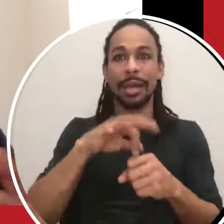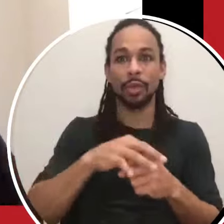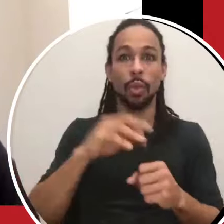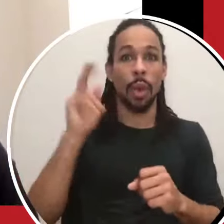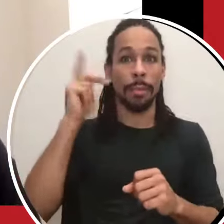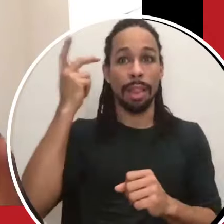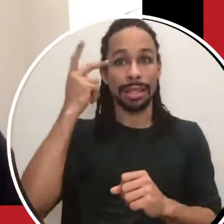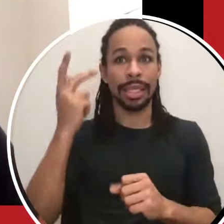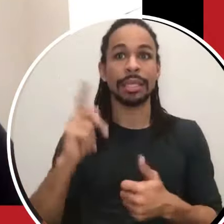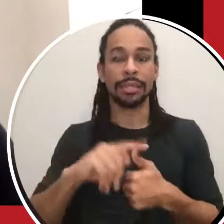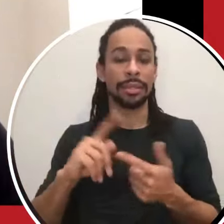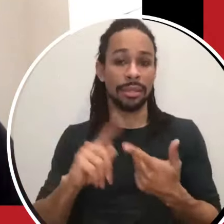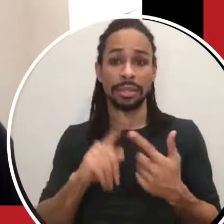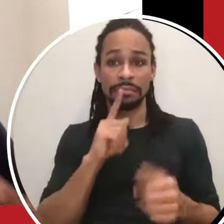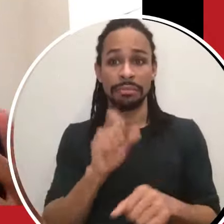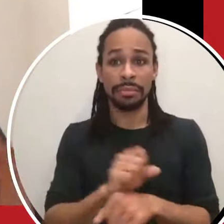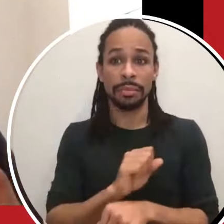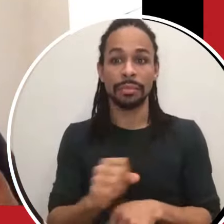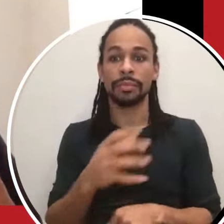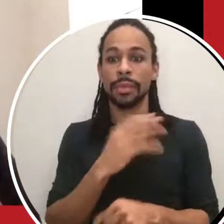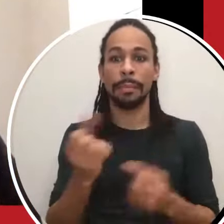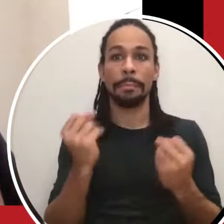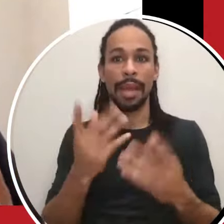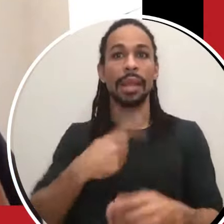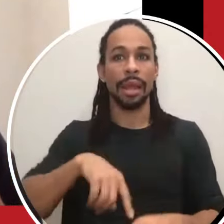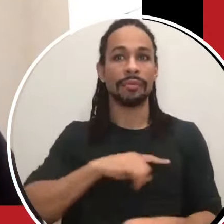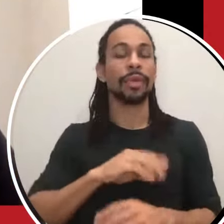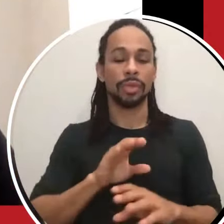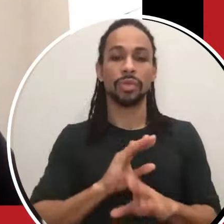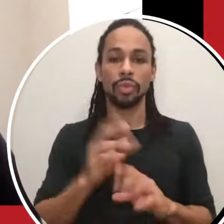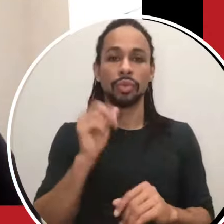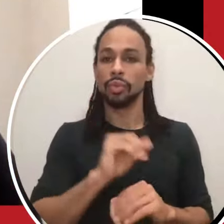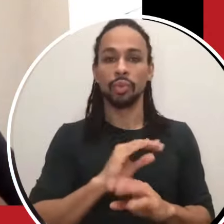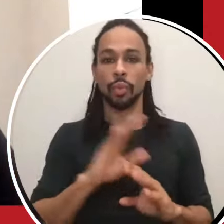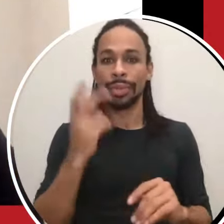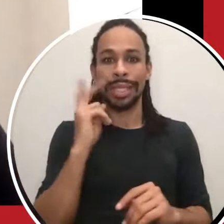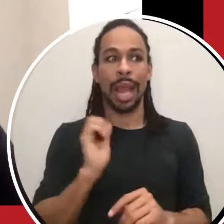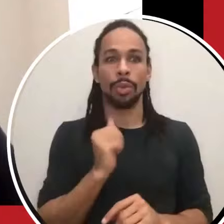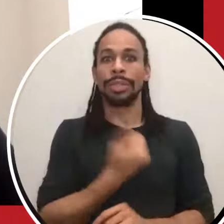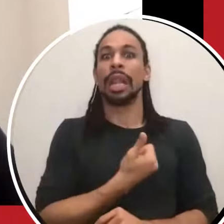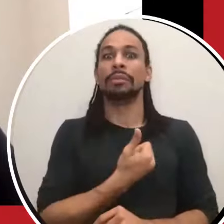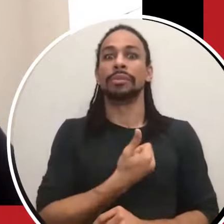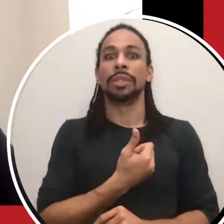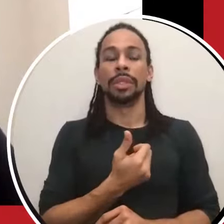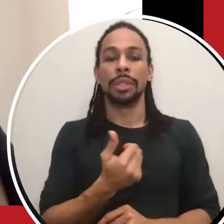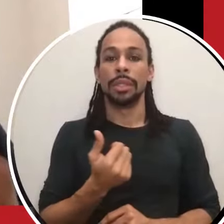at all. I think we spend so much time analyzing the electorate, but spend